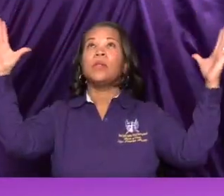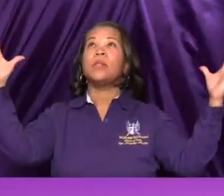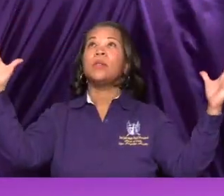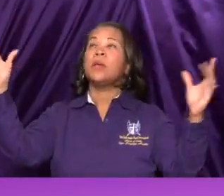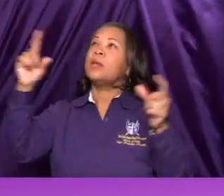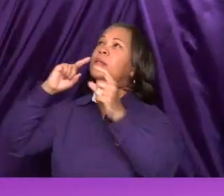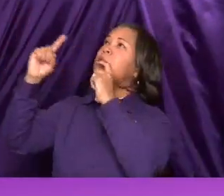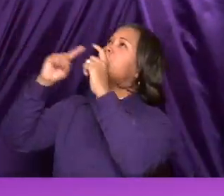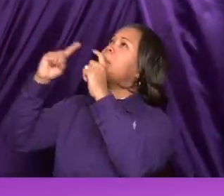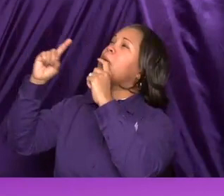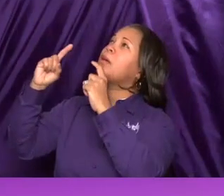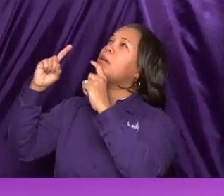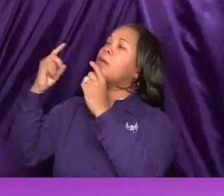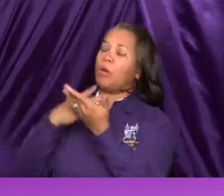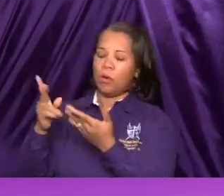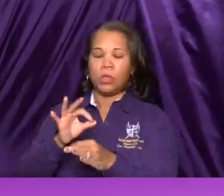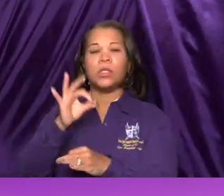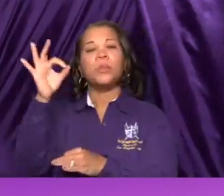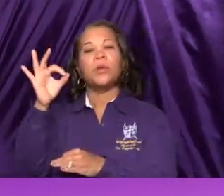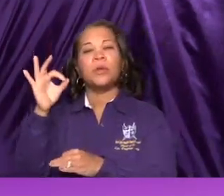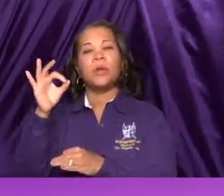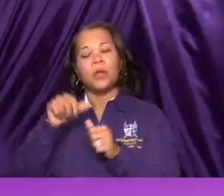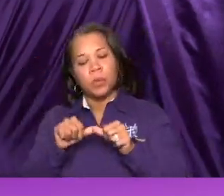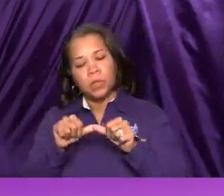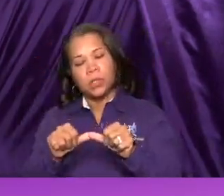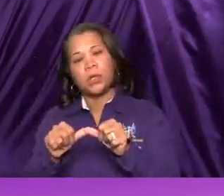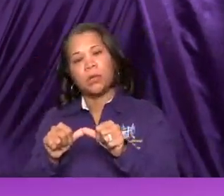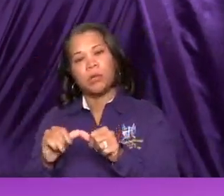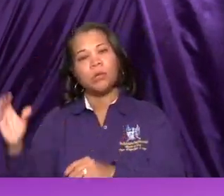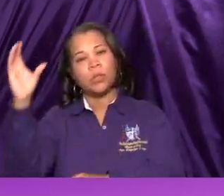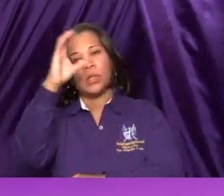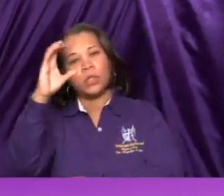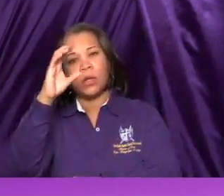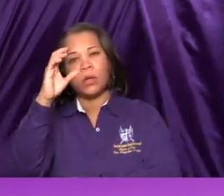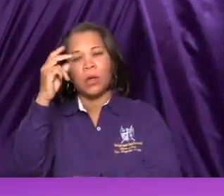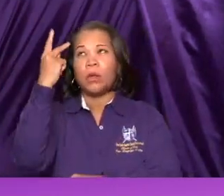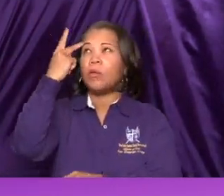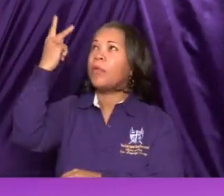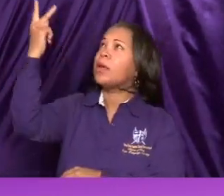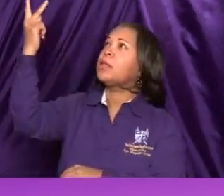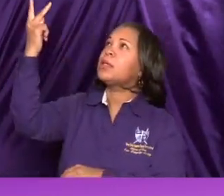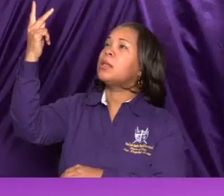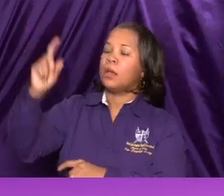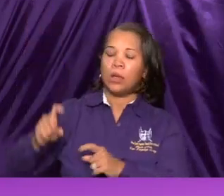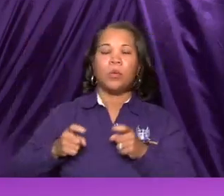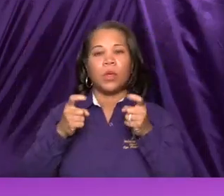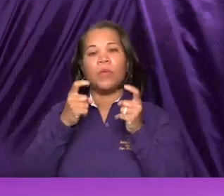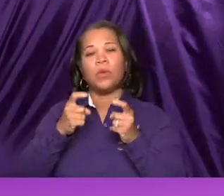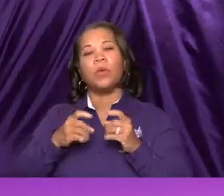Spirit, as we continue to seek your face. We give you the glory. We give you the